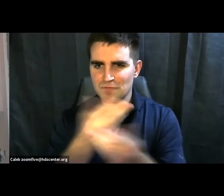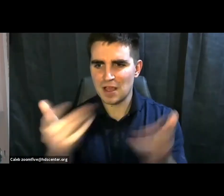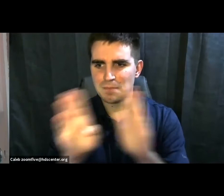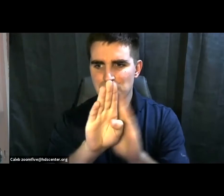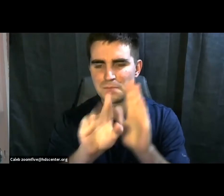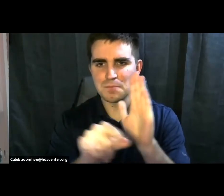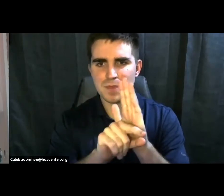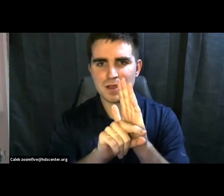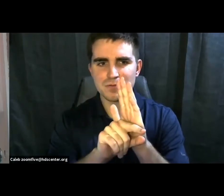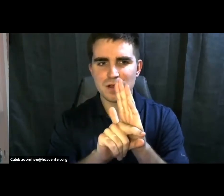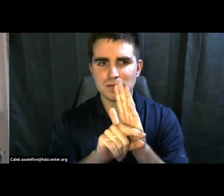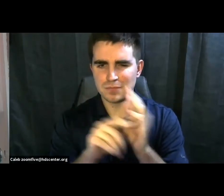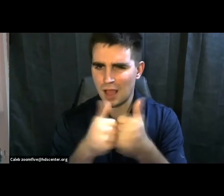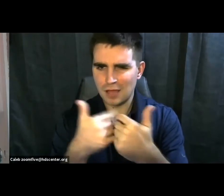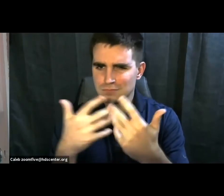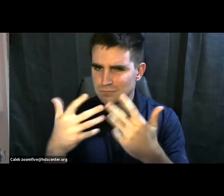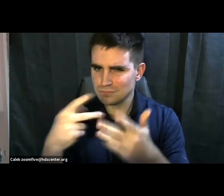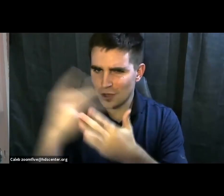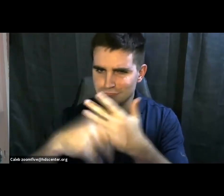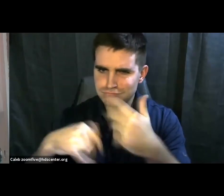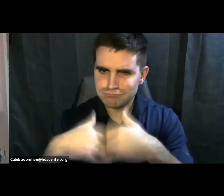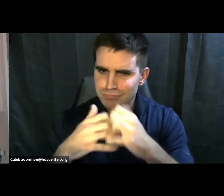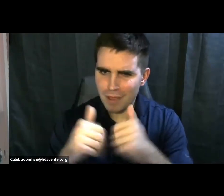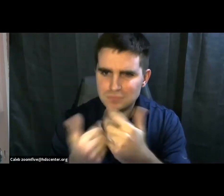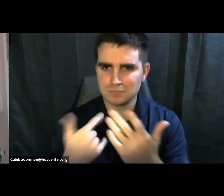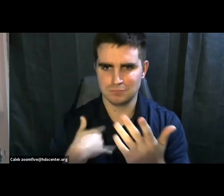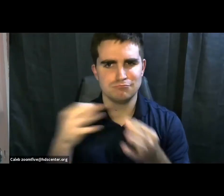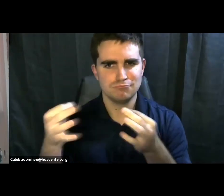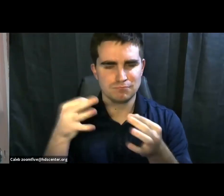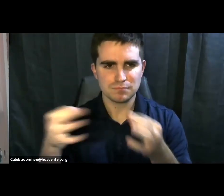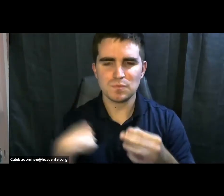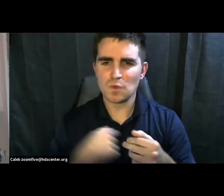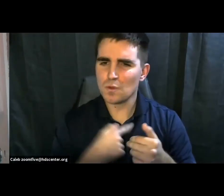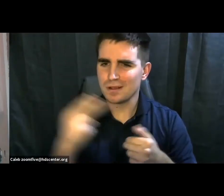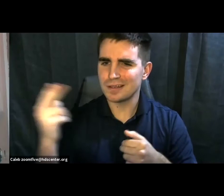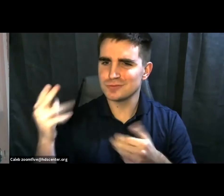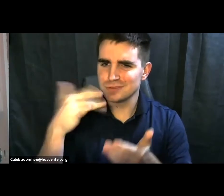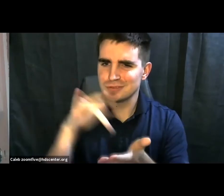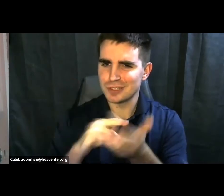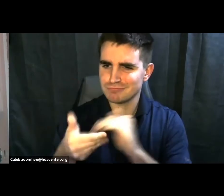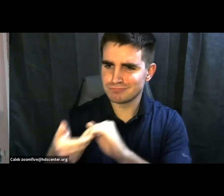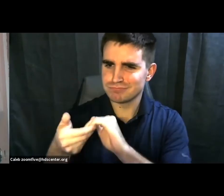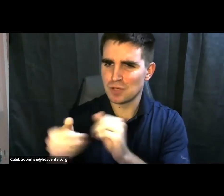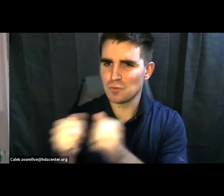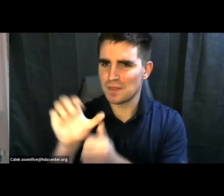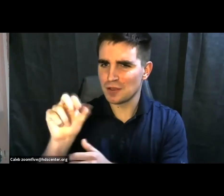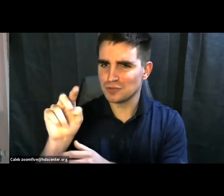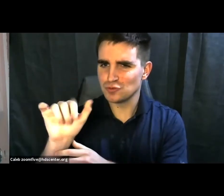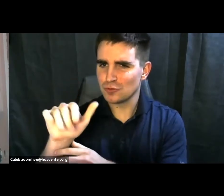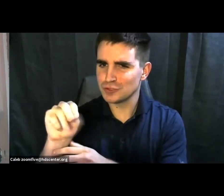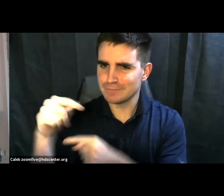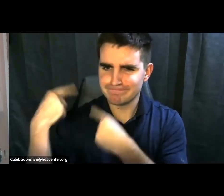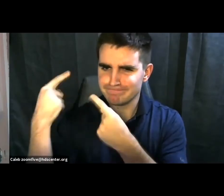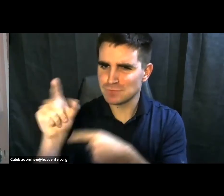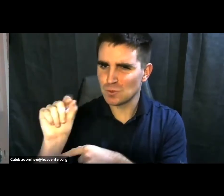this program came to be. We at the History Center have partnered with the consortium since 2015. And we share